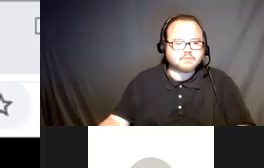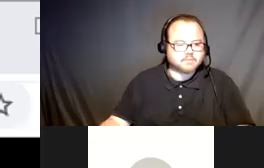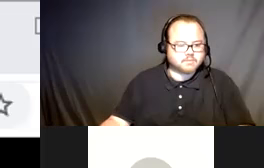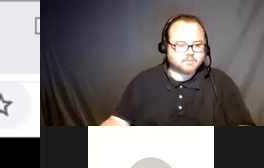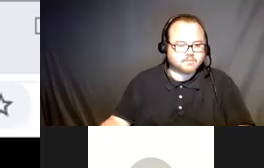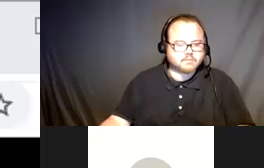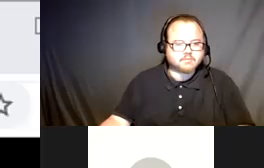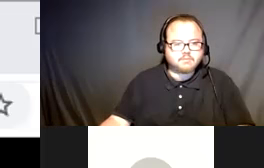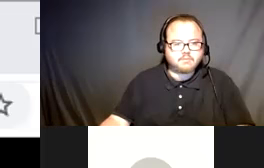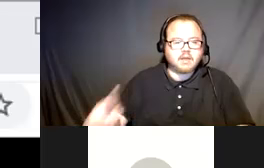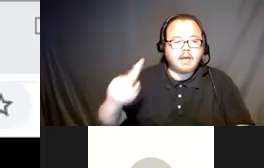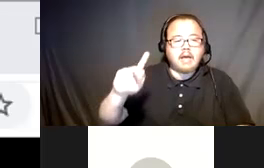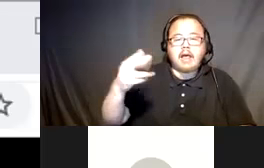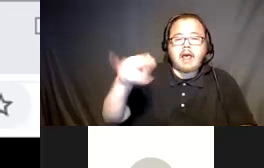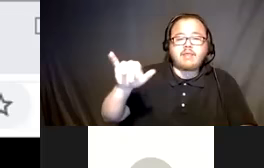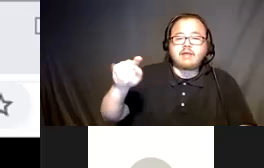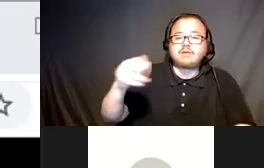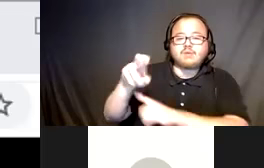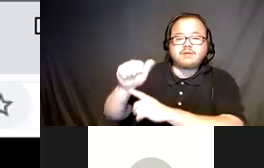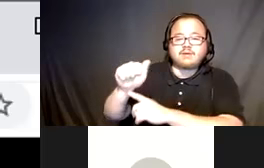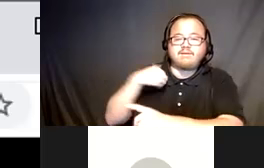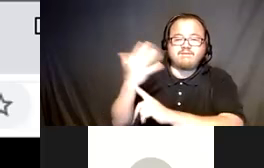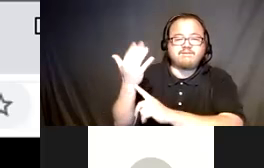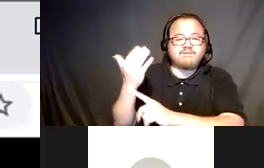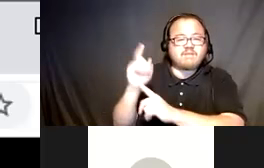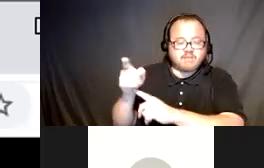And Kathy and Teresa, you have 15 minutes.